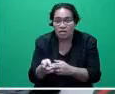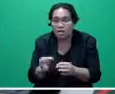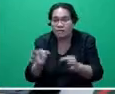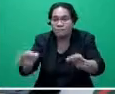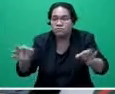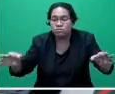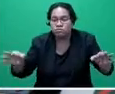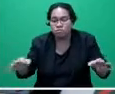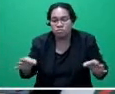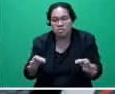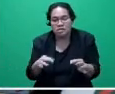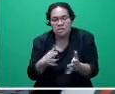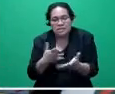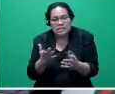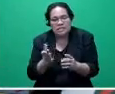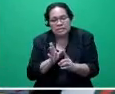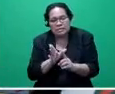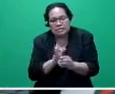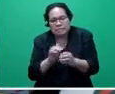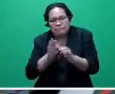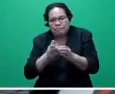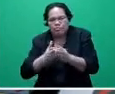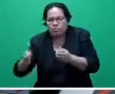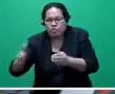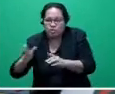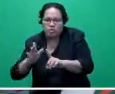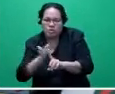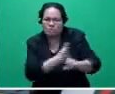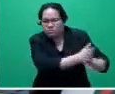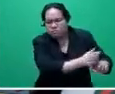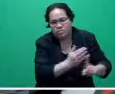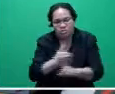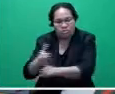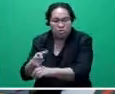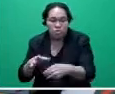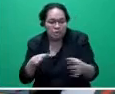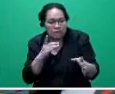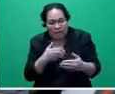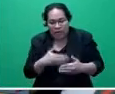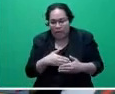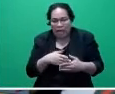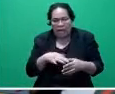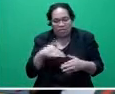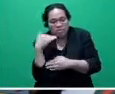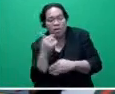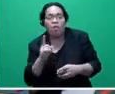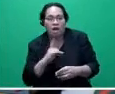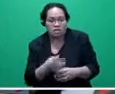seeking to make a decent living on the margins of society, and some to cultivate trade in imports like drugs.